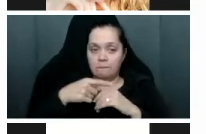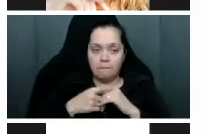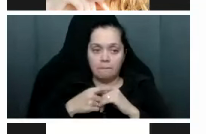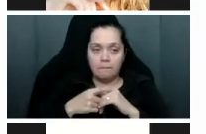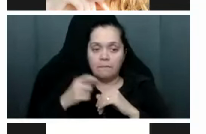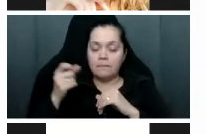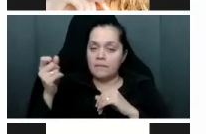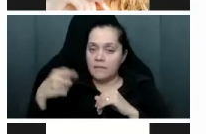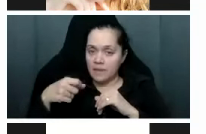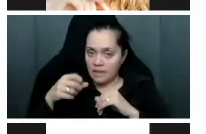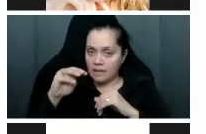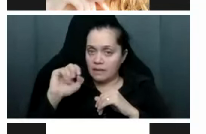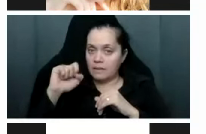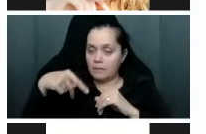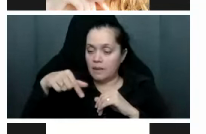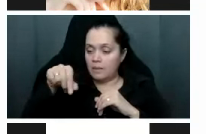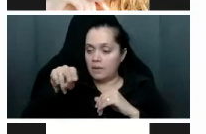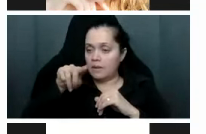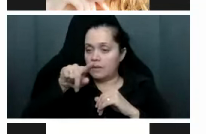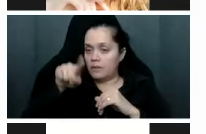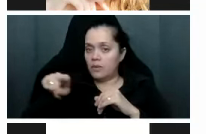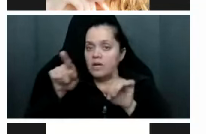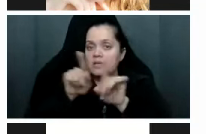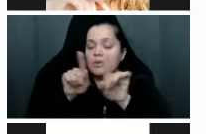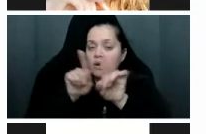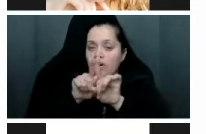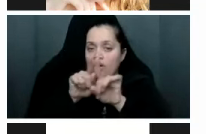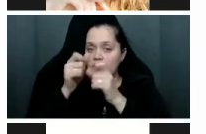Yes, we're doing map quizzes, but also